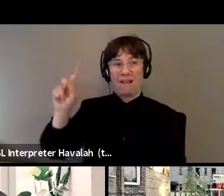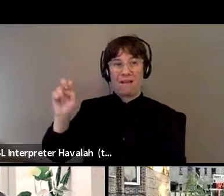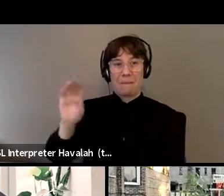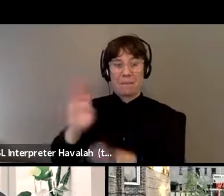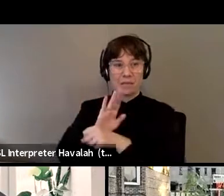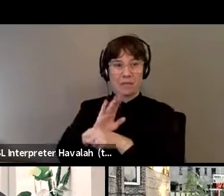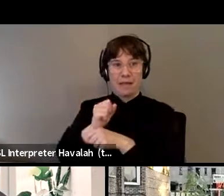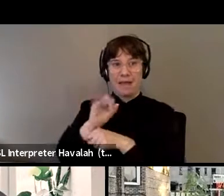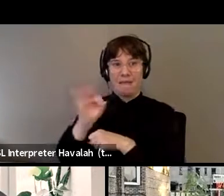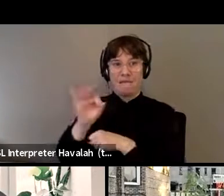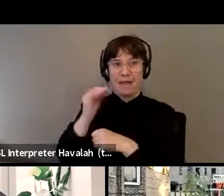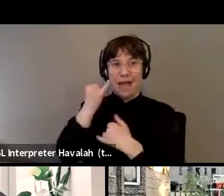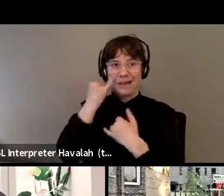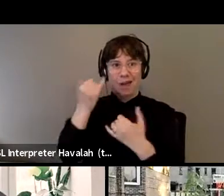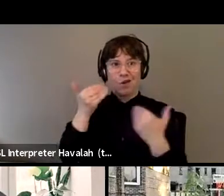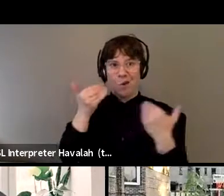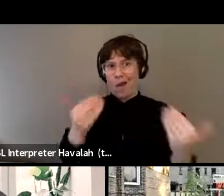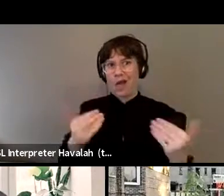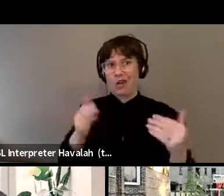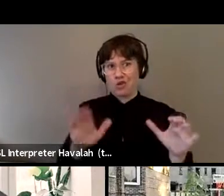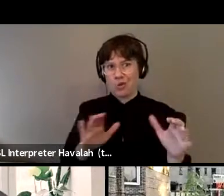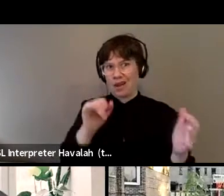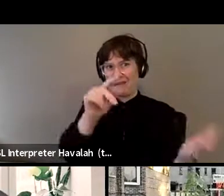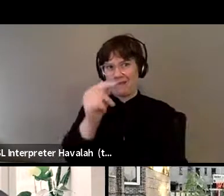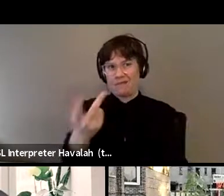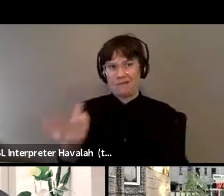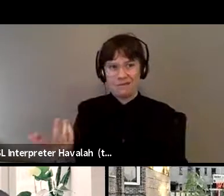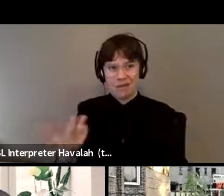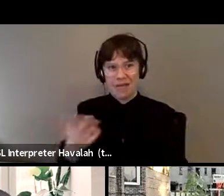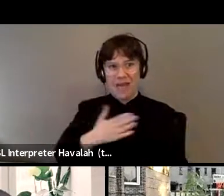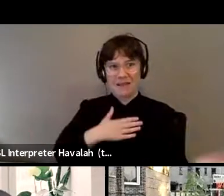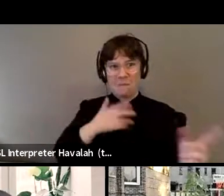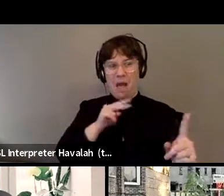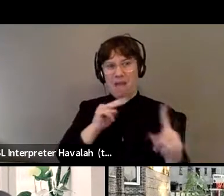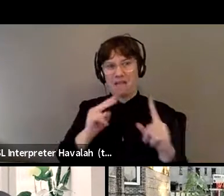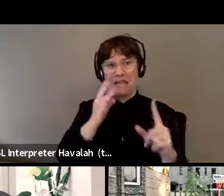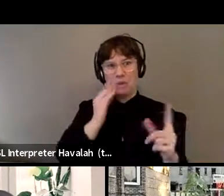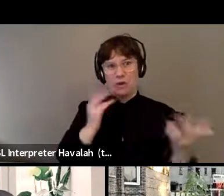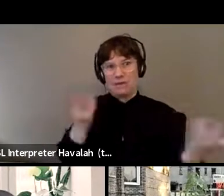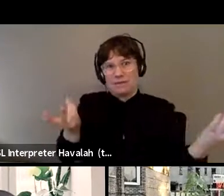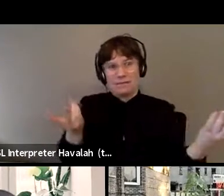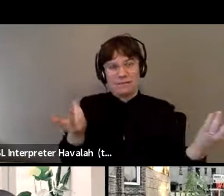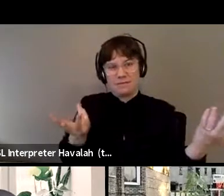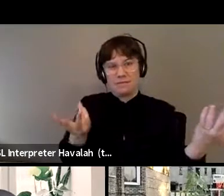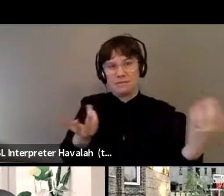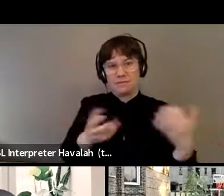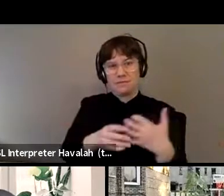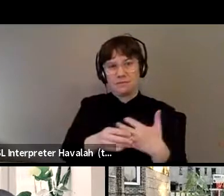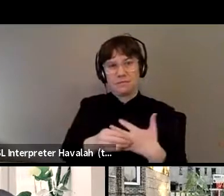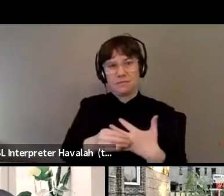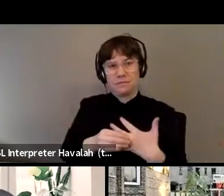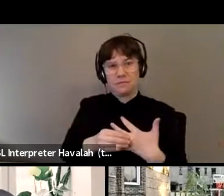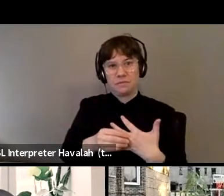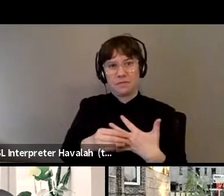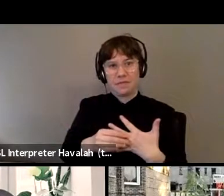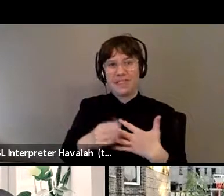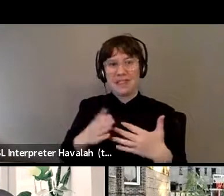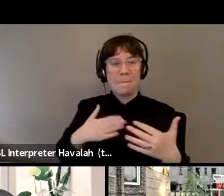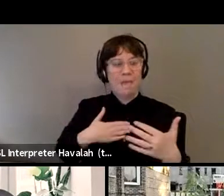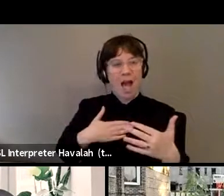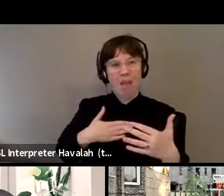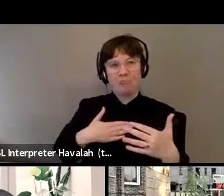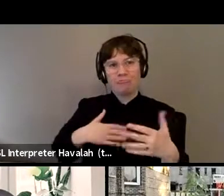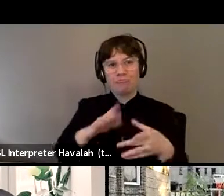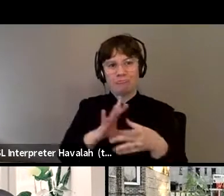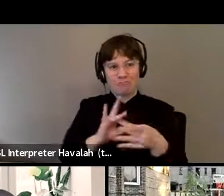if you have an idea, just go move. And so that was kind of my, that was my mantra. I think when